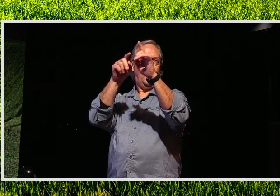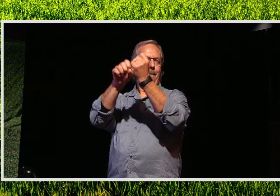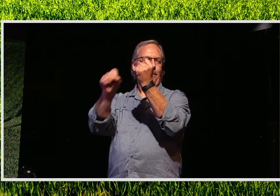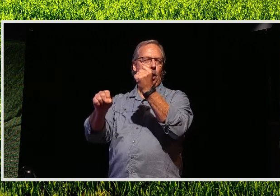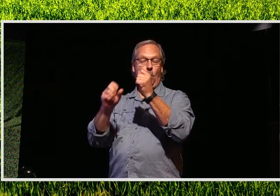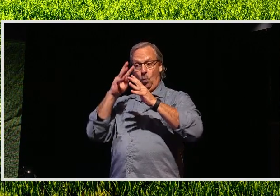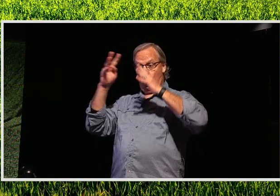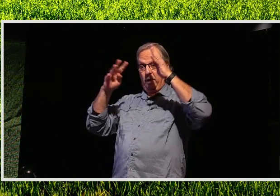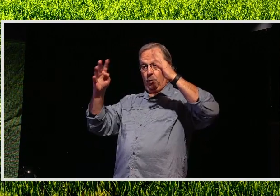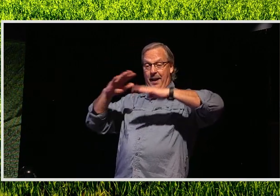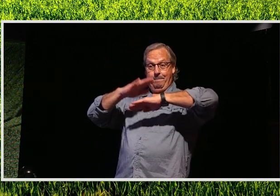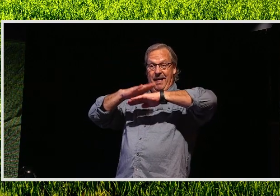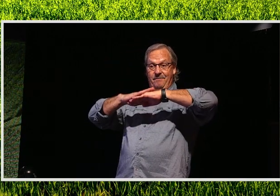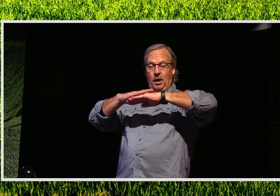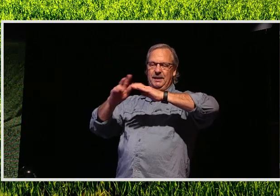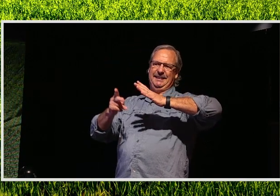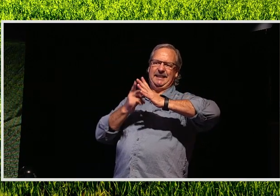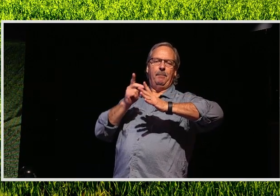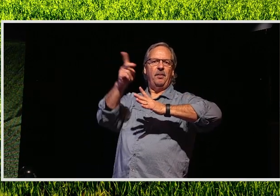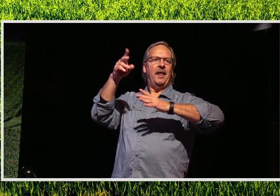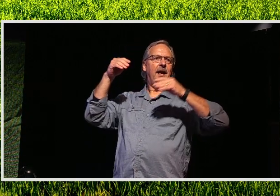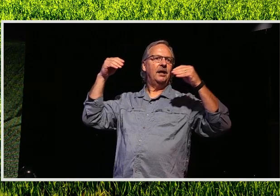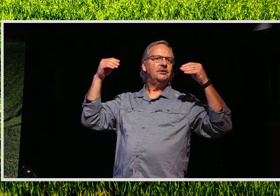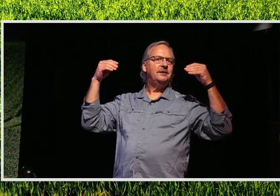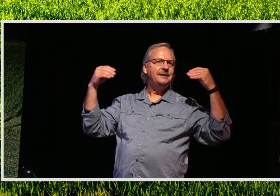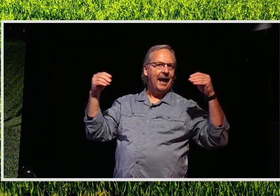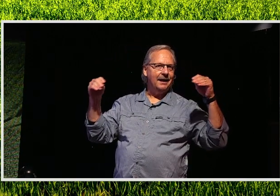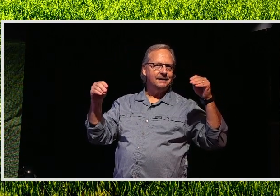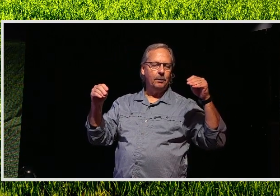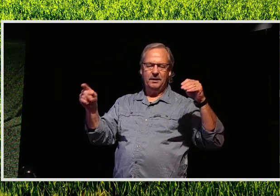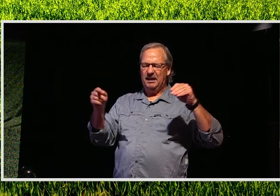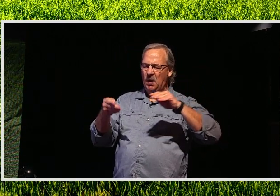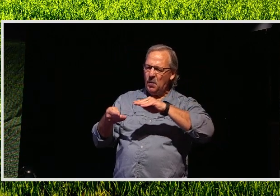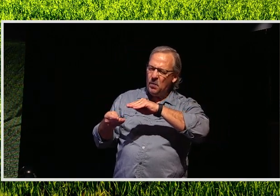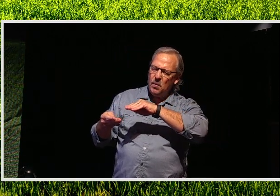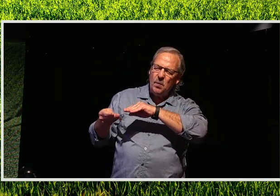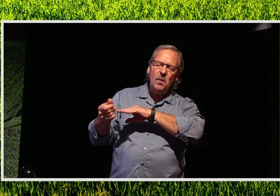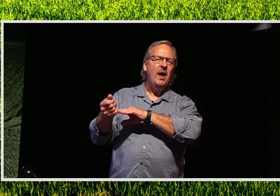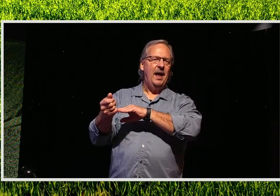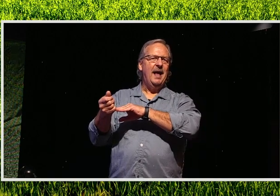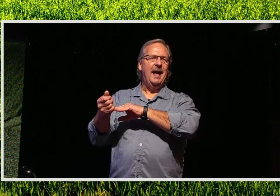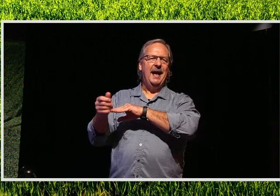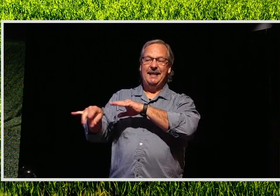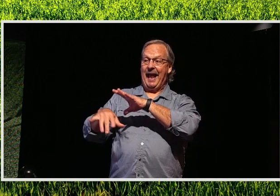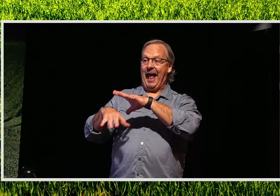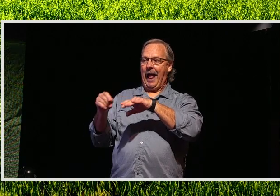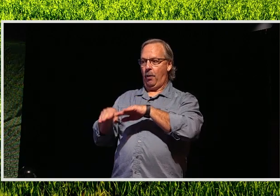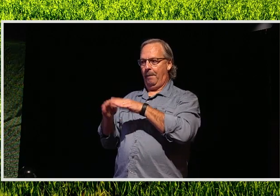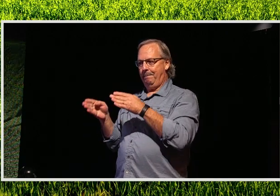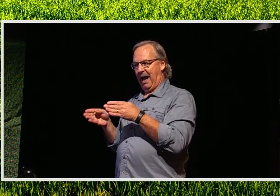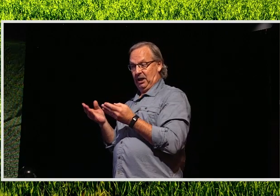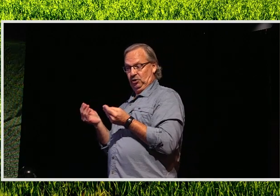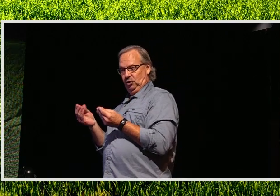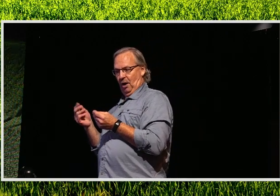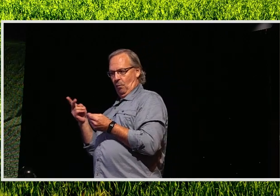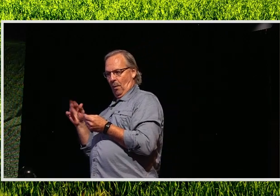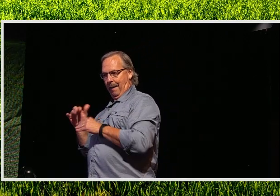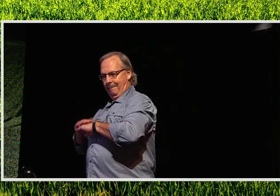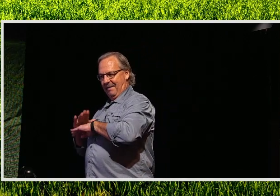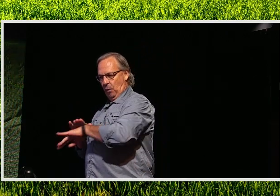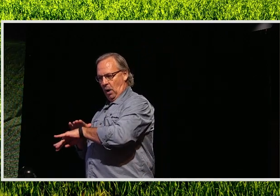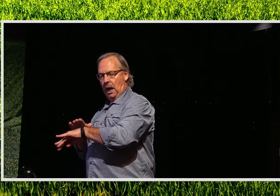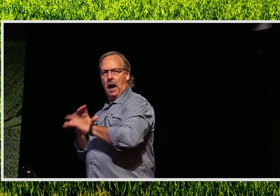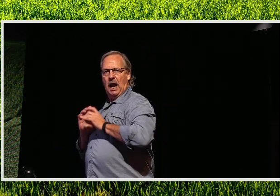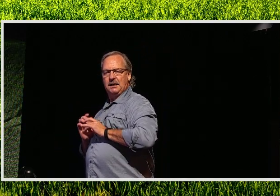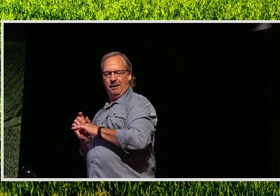the platform to double their sales, and we did it extremely efficiently, taking an out-of-the-box software platform and